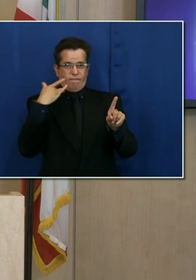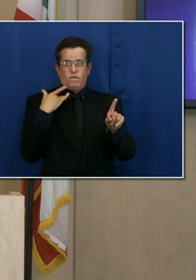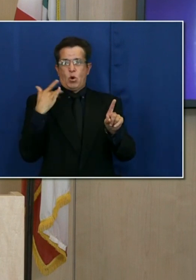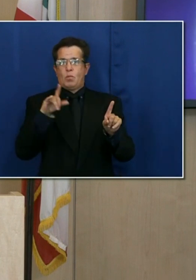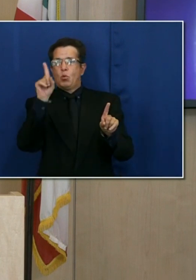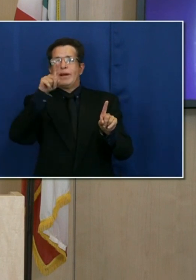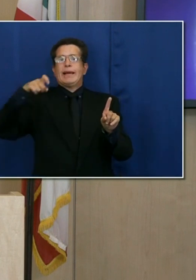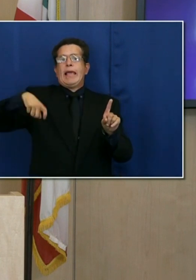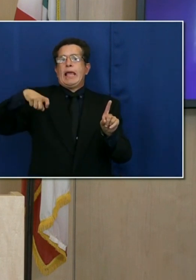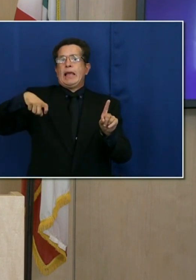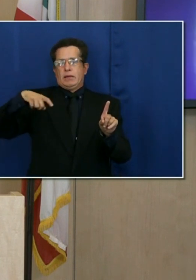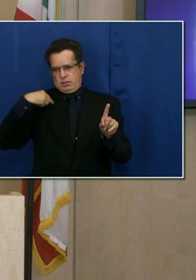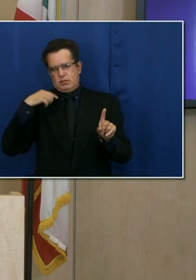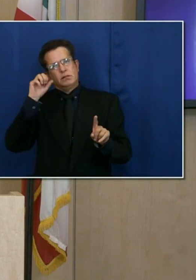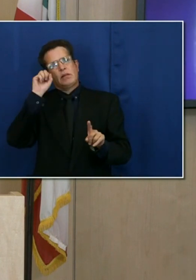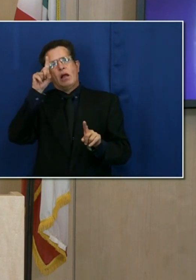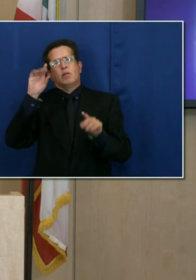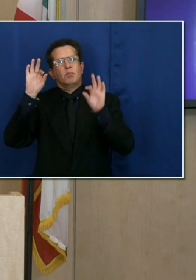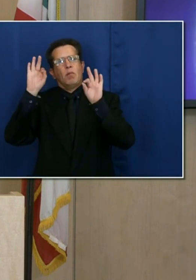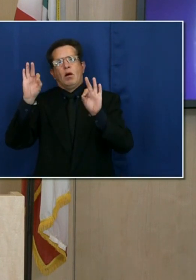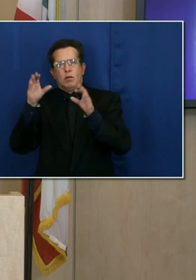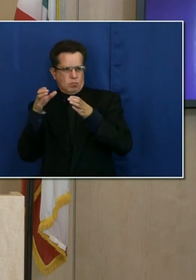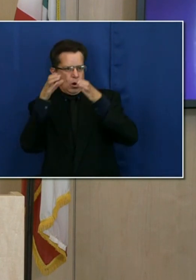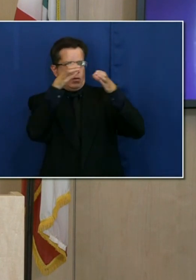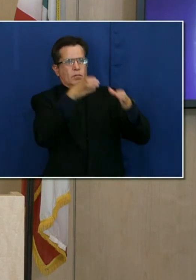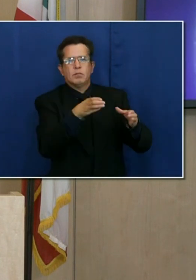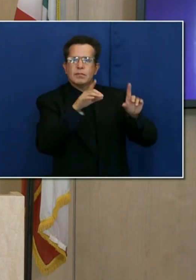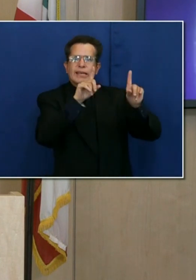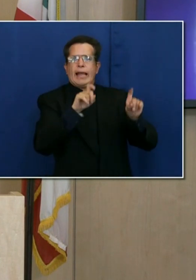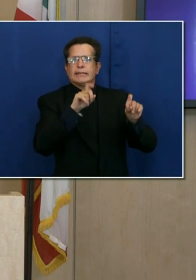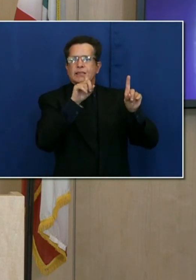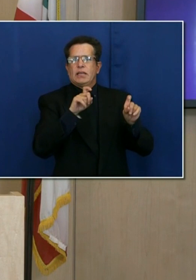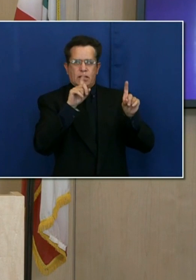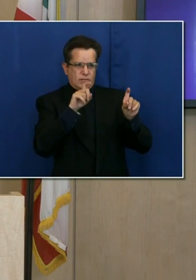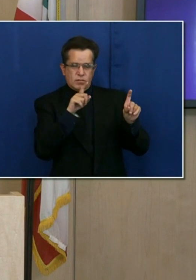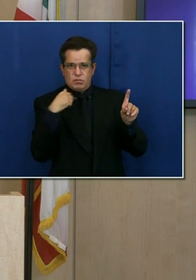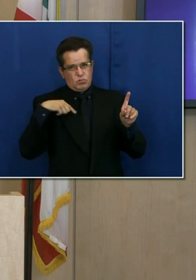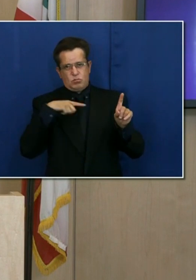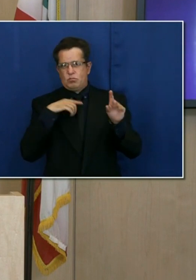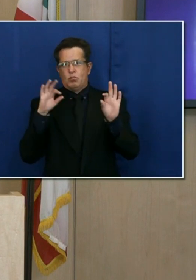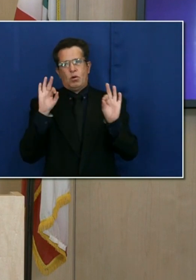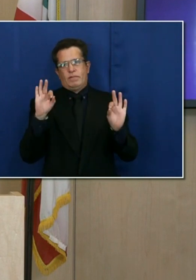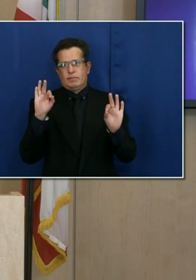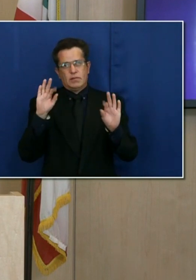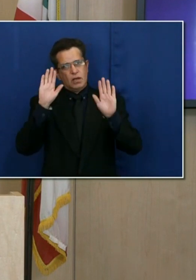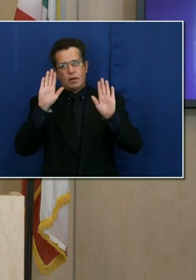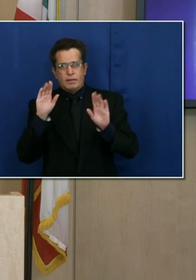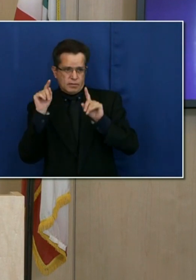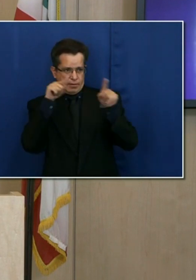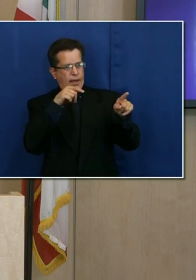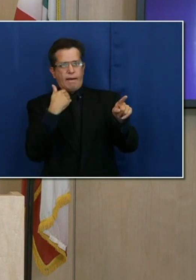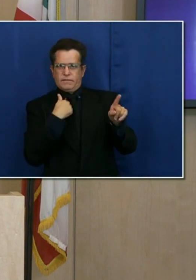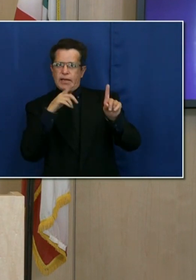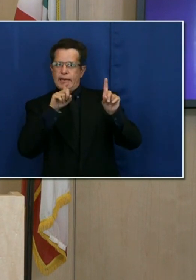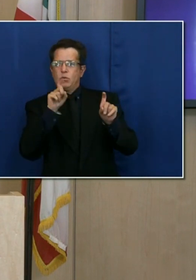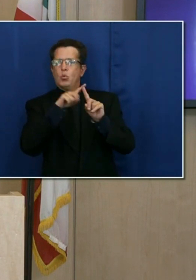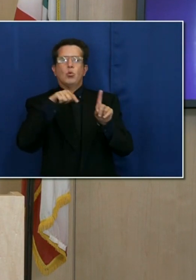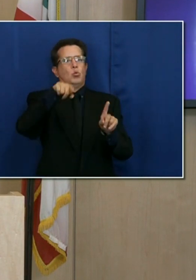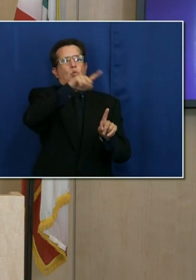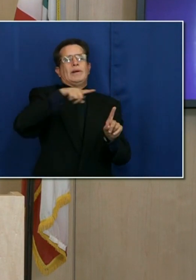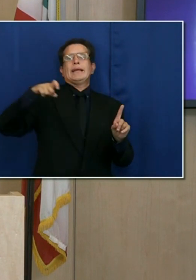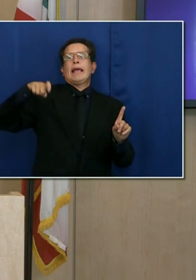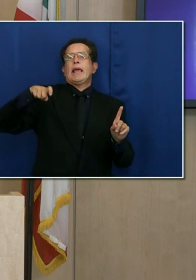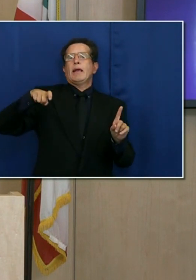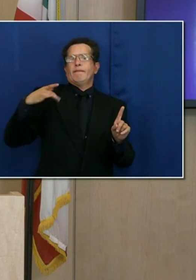Diego has done an excellent job to date of getting access to testing in those